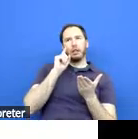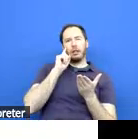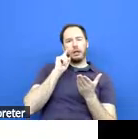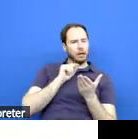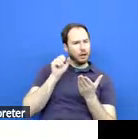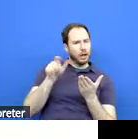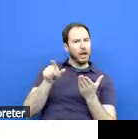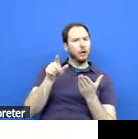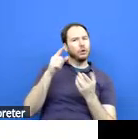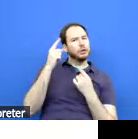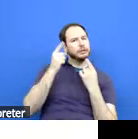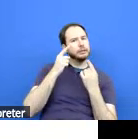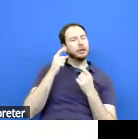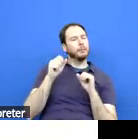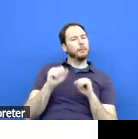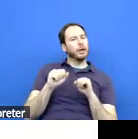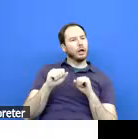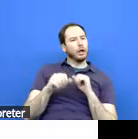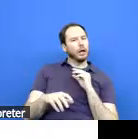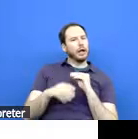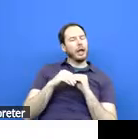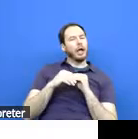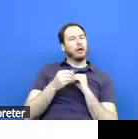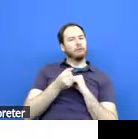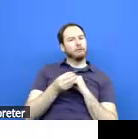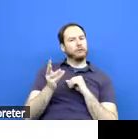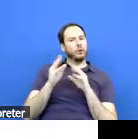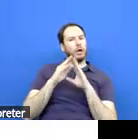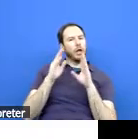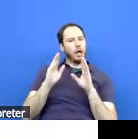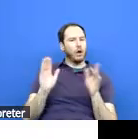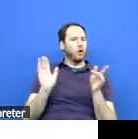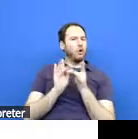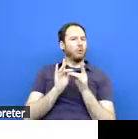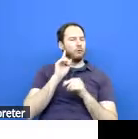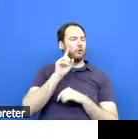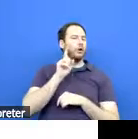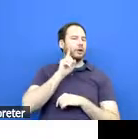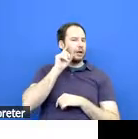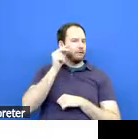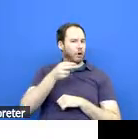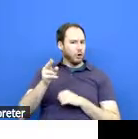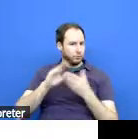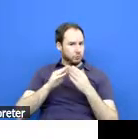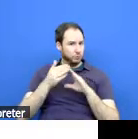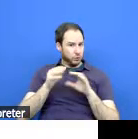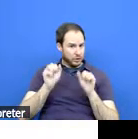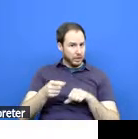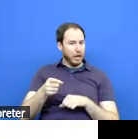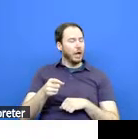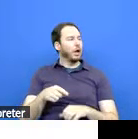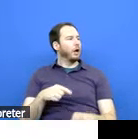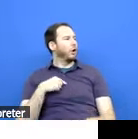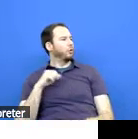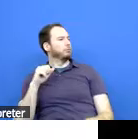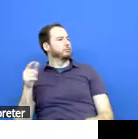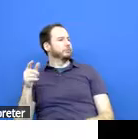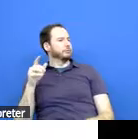you to consider possibly having some units wired for the hard of hearing, the deaf and hard of hearing, please.